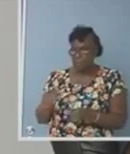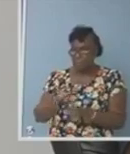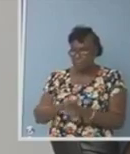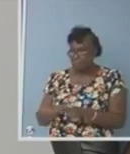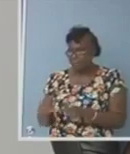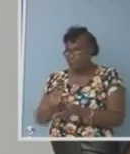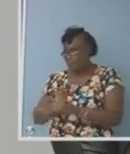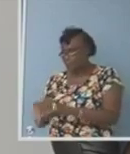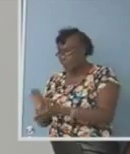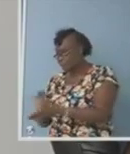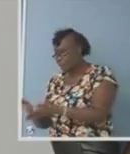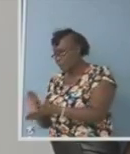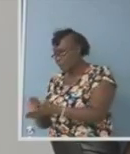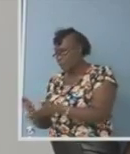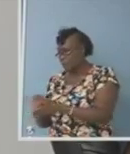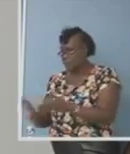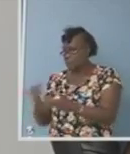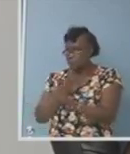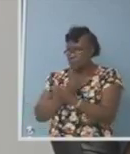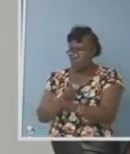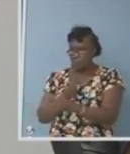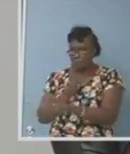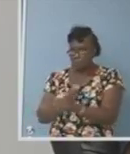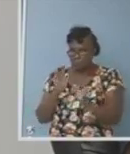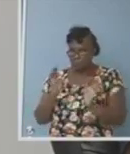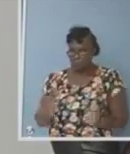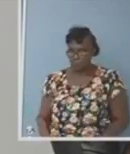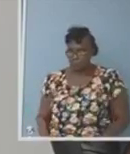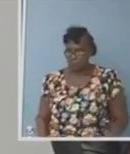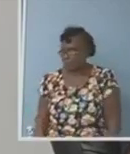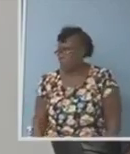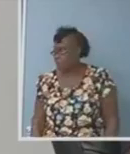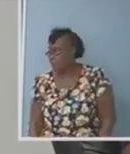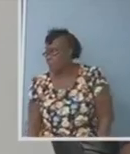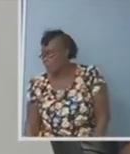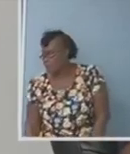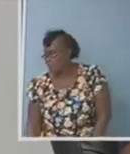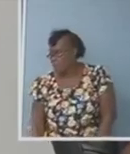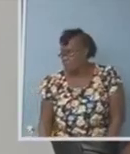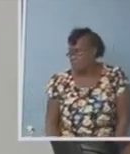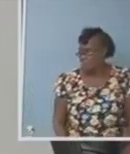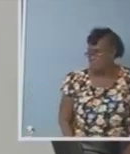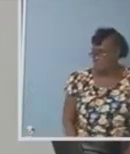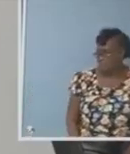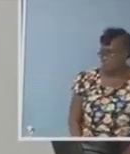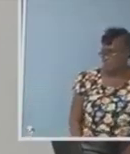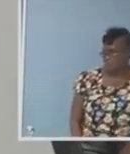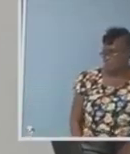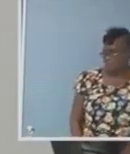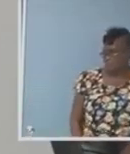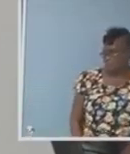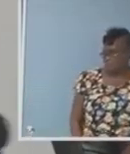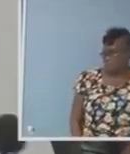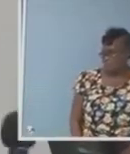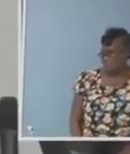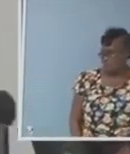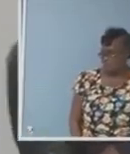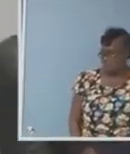sanitization and in terms of protection of staff. All right. I just saw